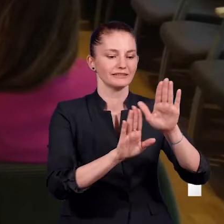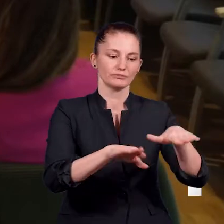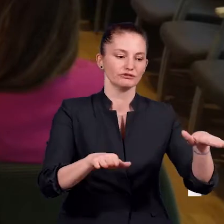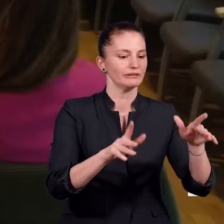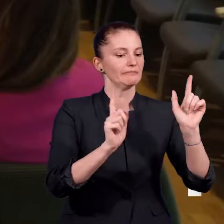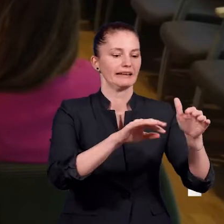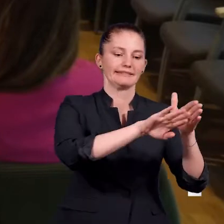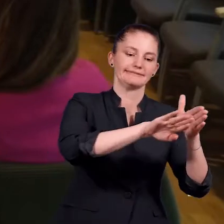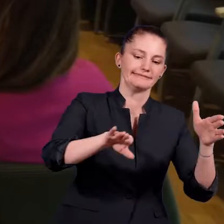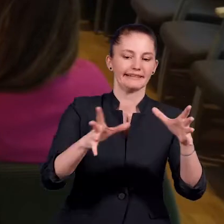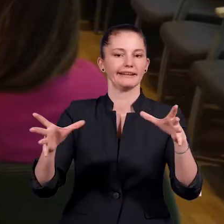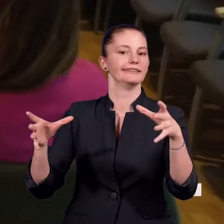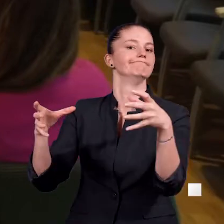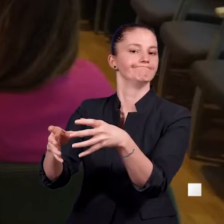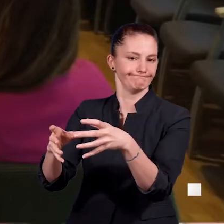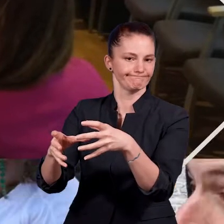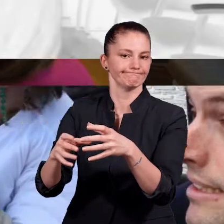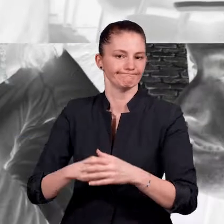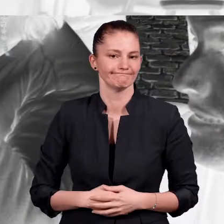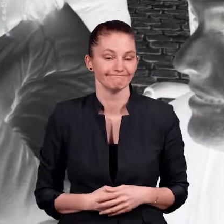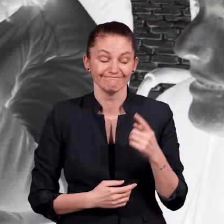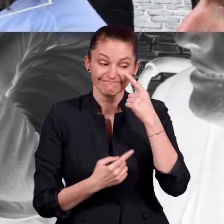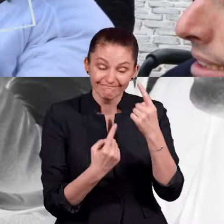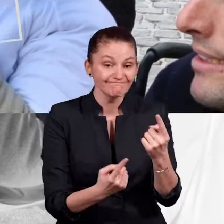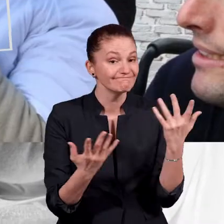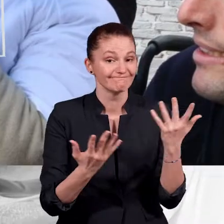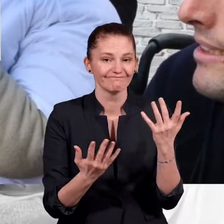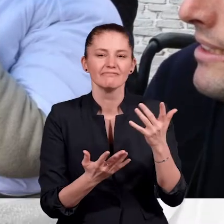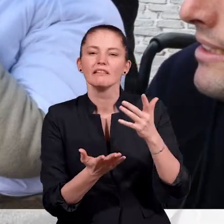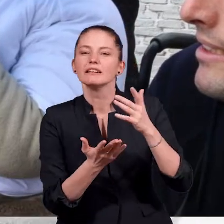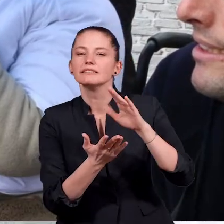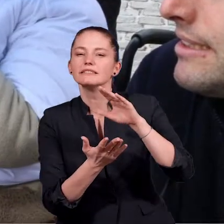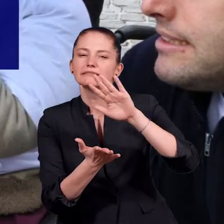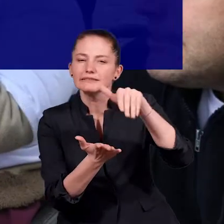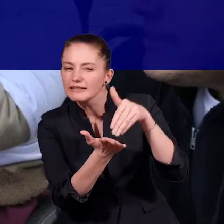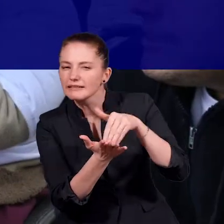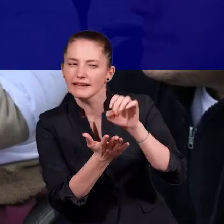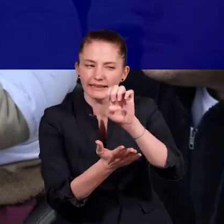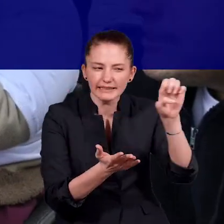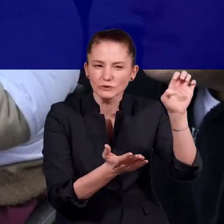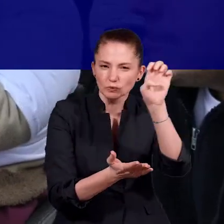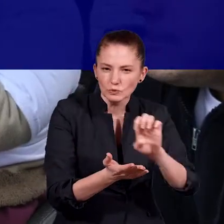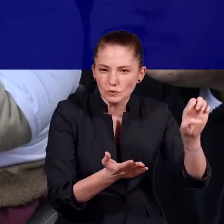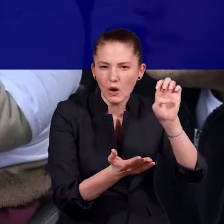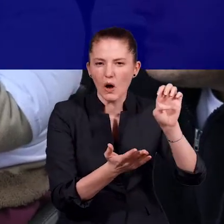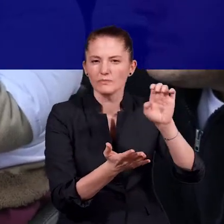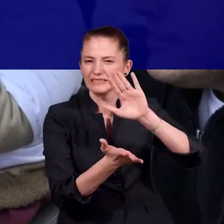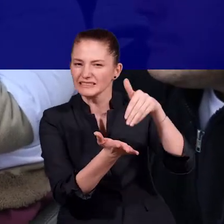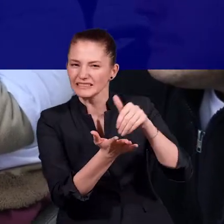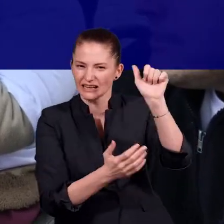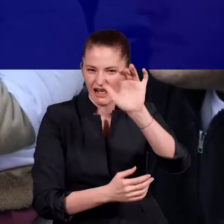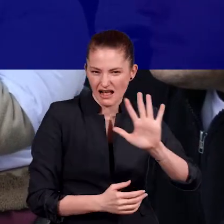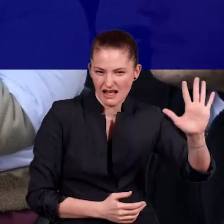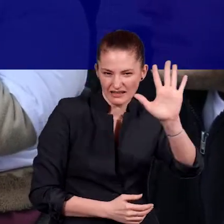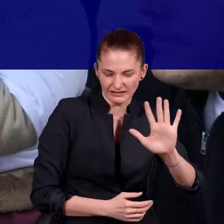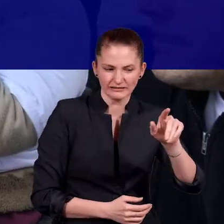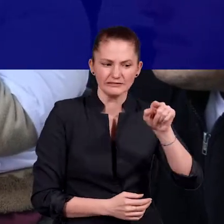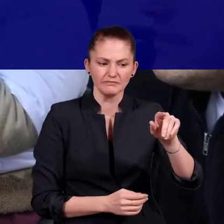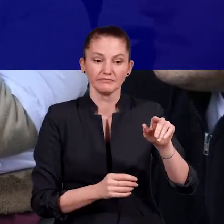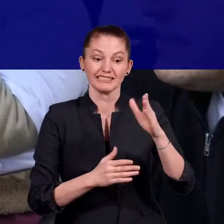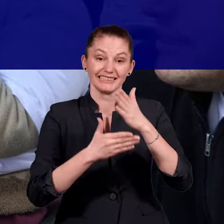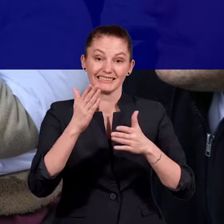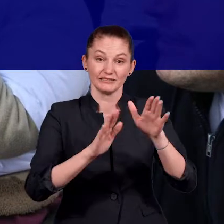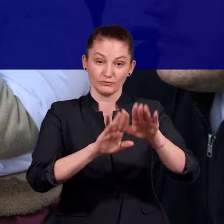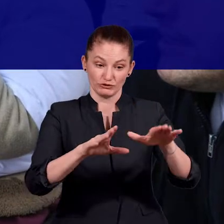segregation of children with disabilities. Fact. At least 75% of children with